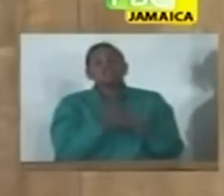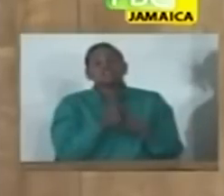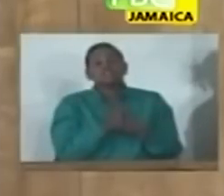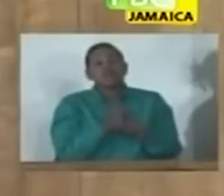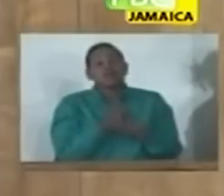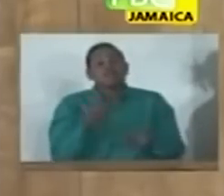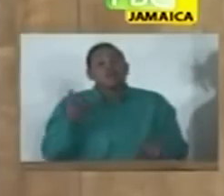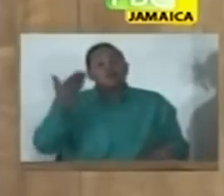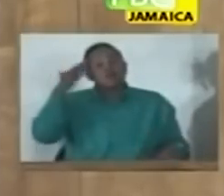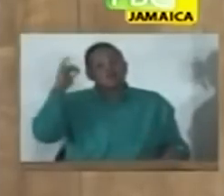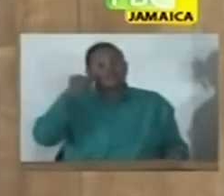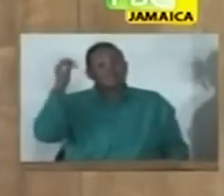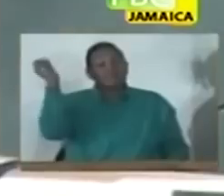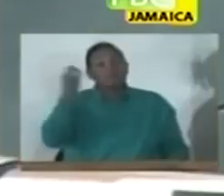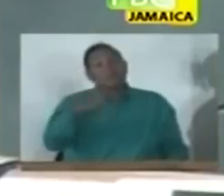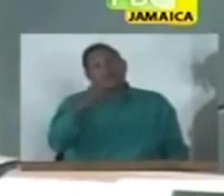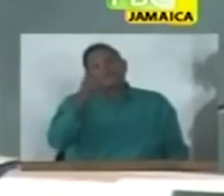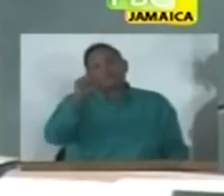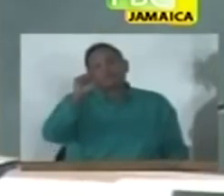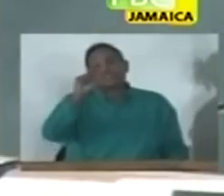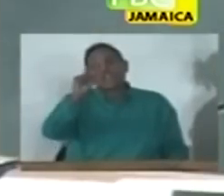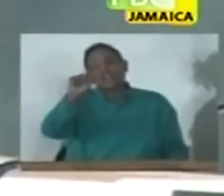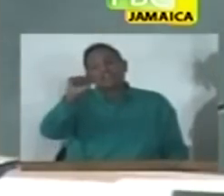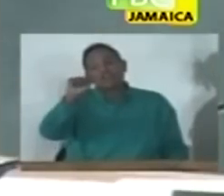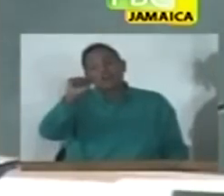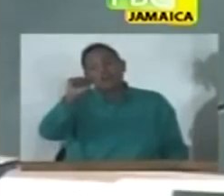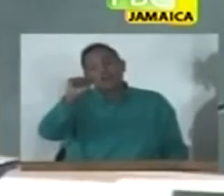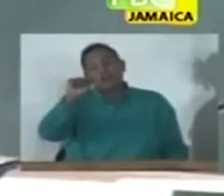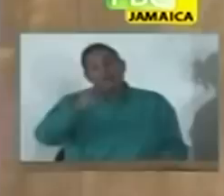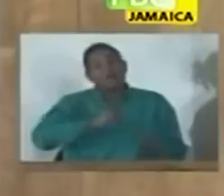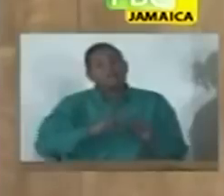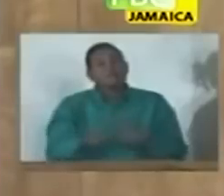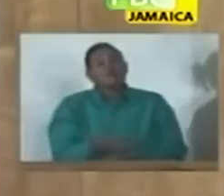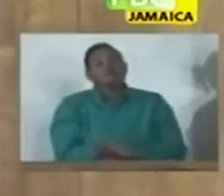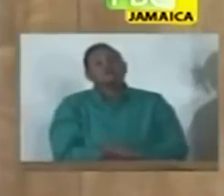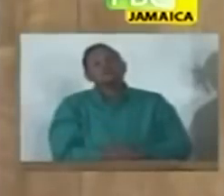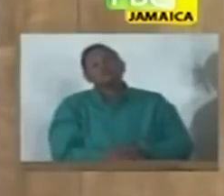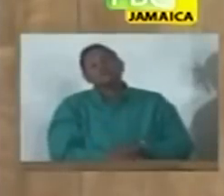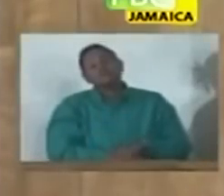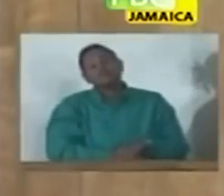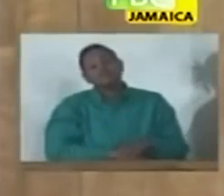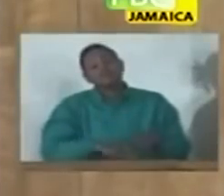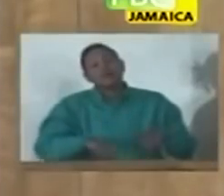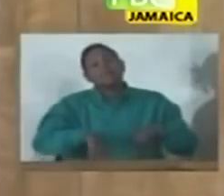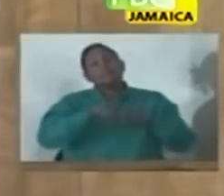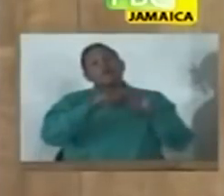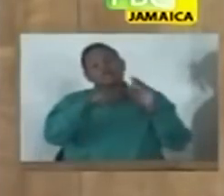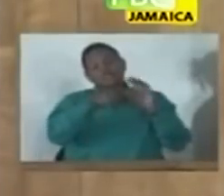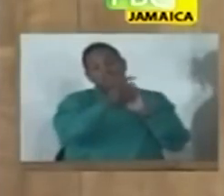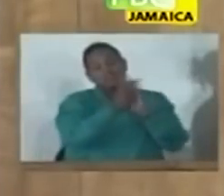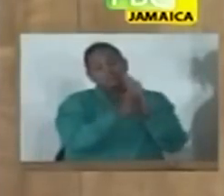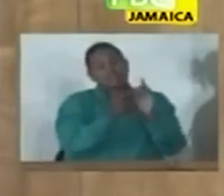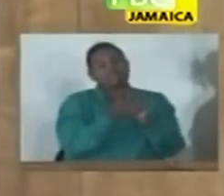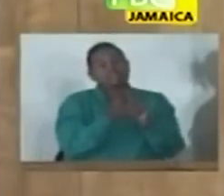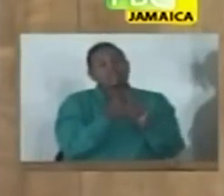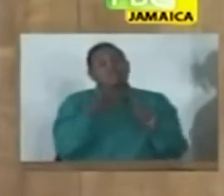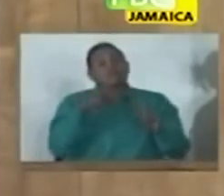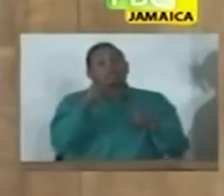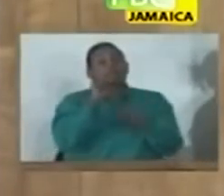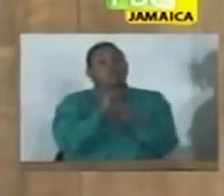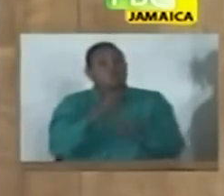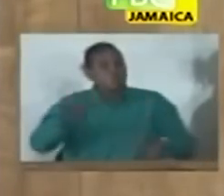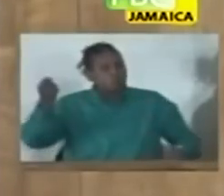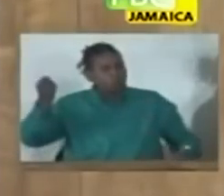from Geneva. That's why Morgan was appointed. But pause on this bill. Let us make sure